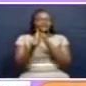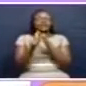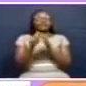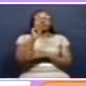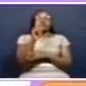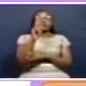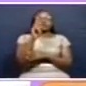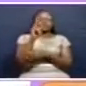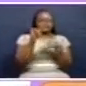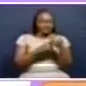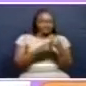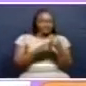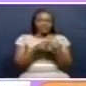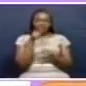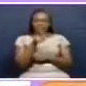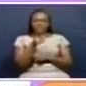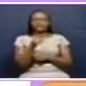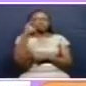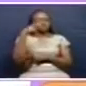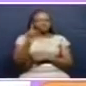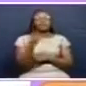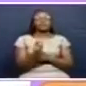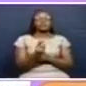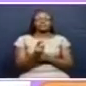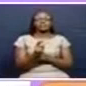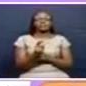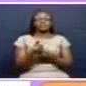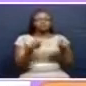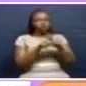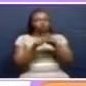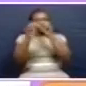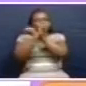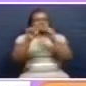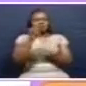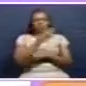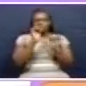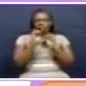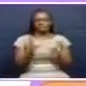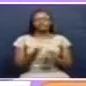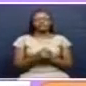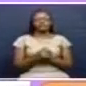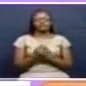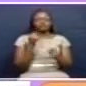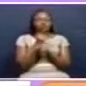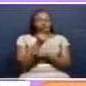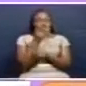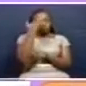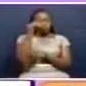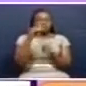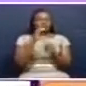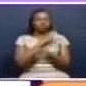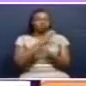quite in order, and the president is not wrong to do that, because the constitution gives certain exceptions which